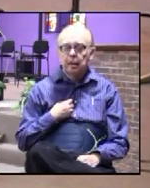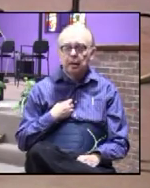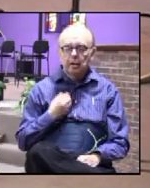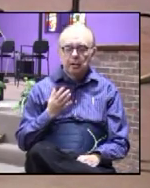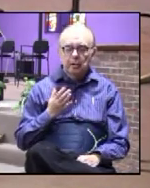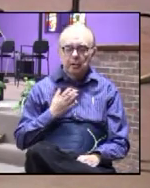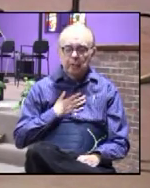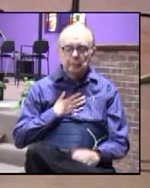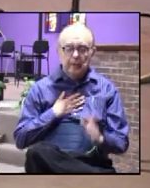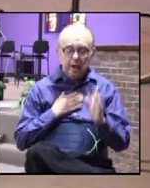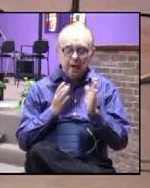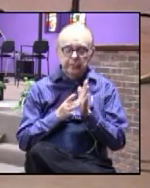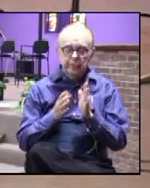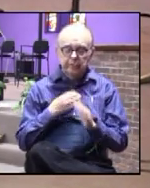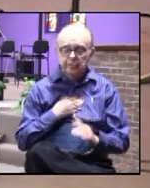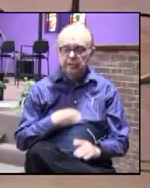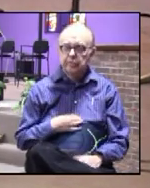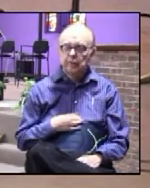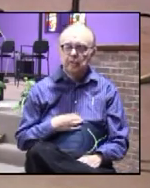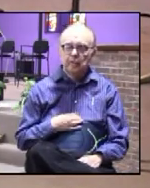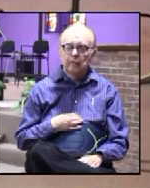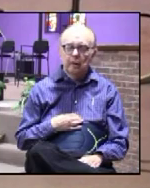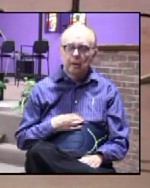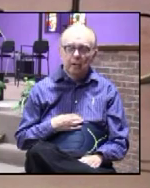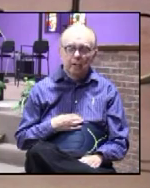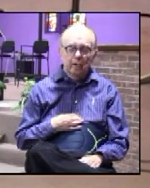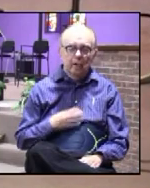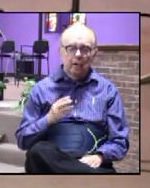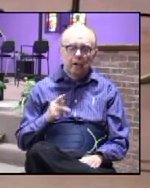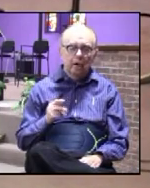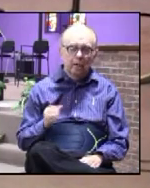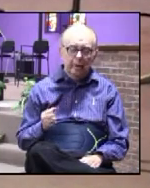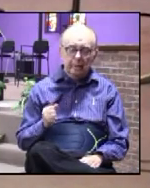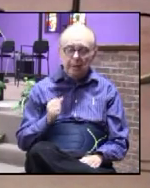my desire. And Martha thought,